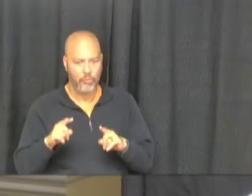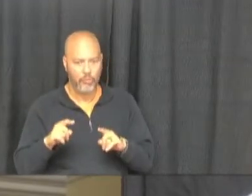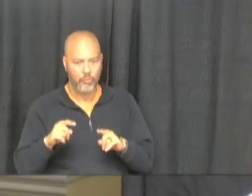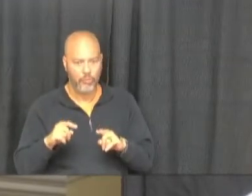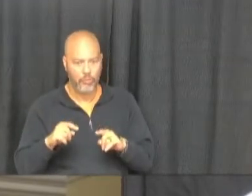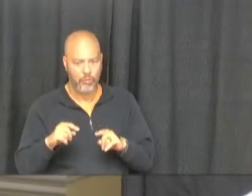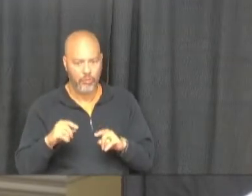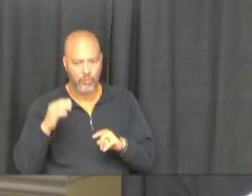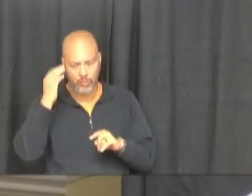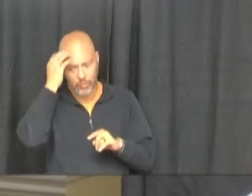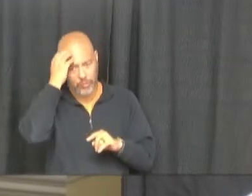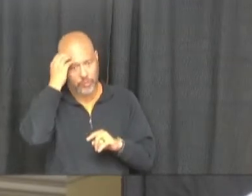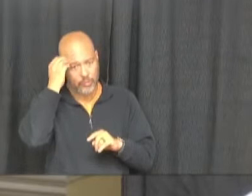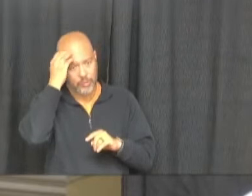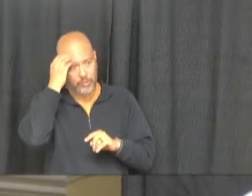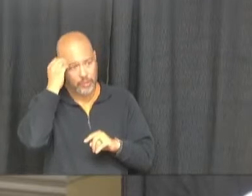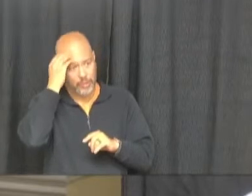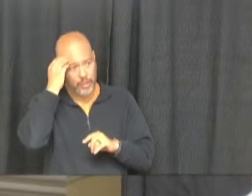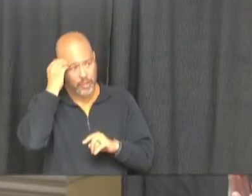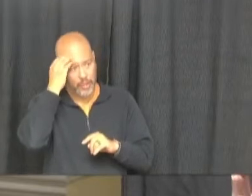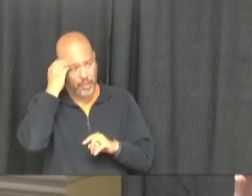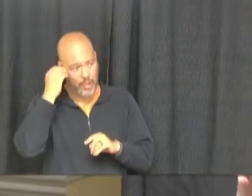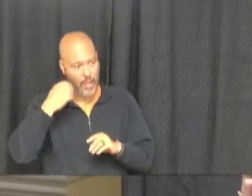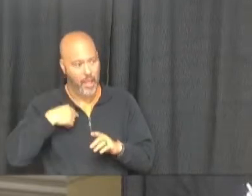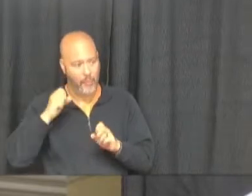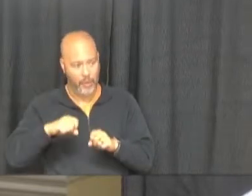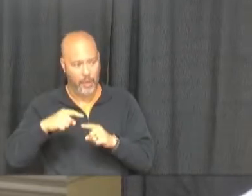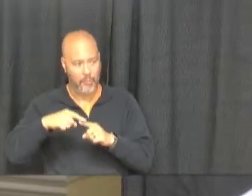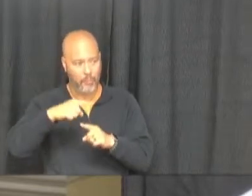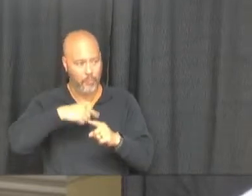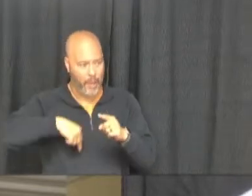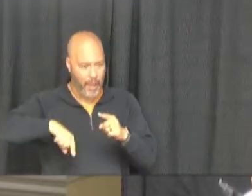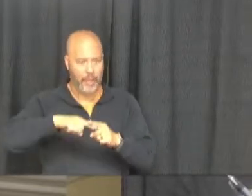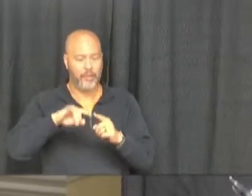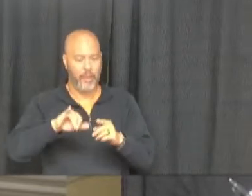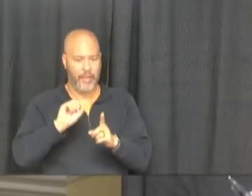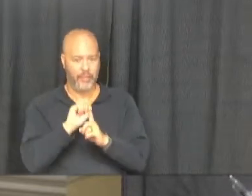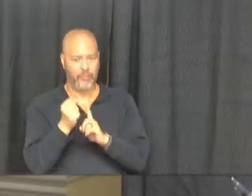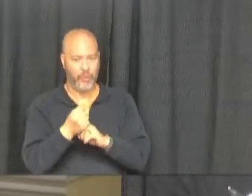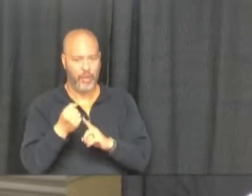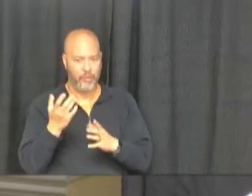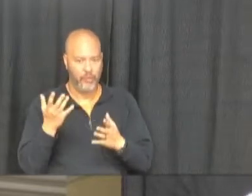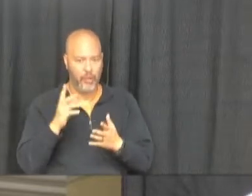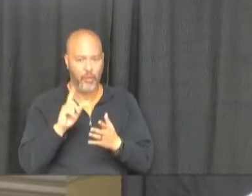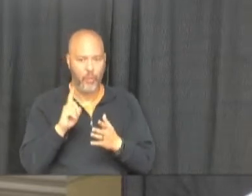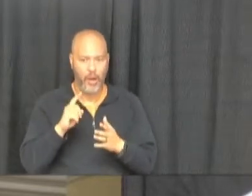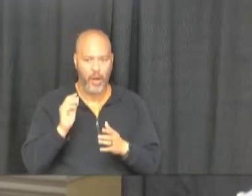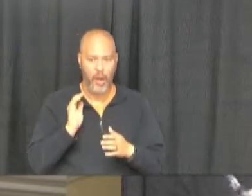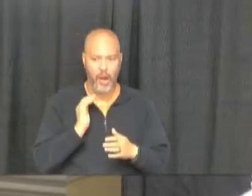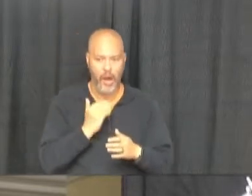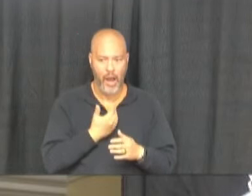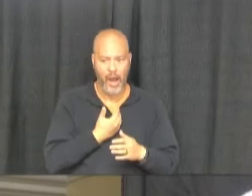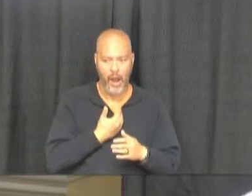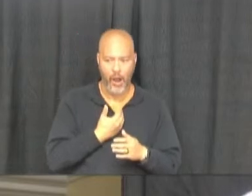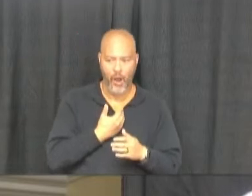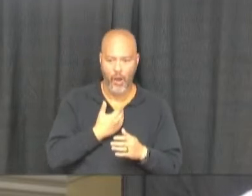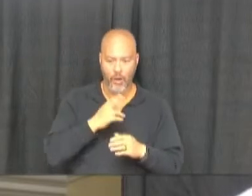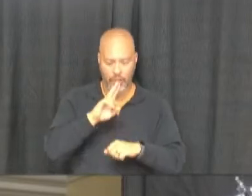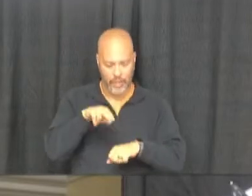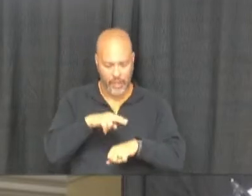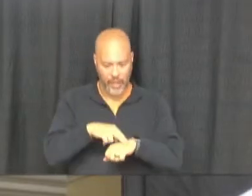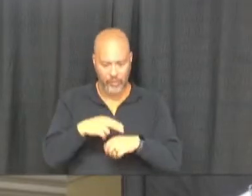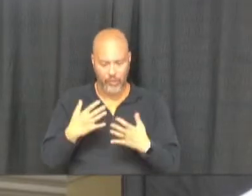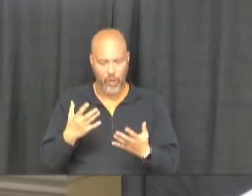2 chiefs in the future and circle back to that. And if you look at where our nation is going, I mean, in this